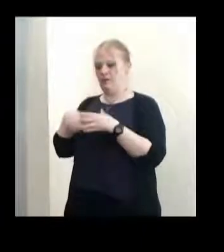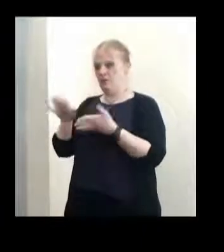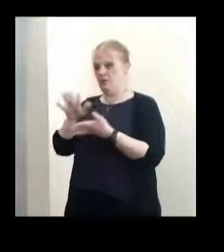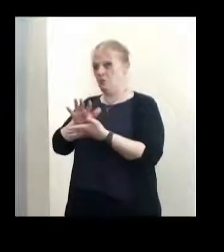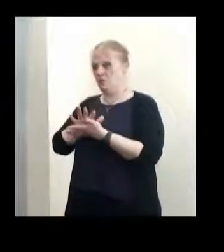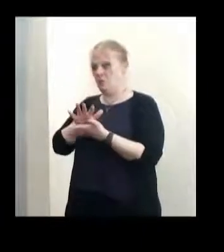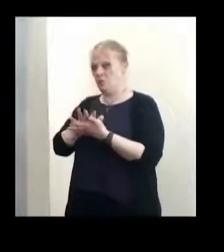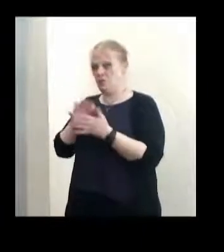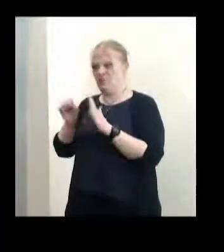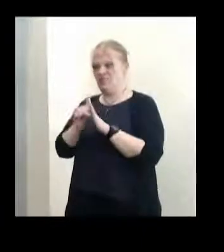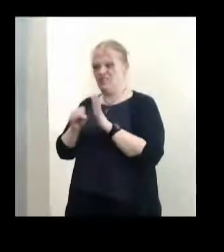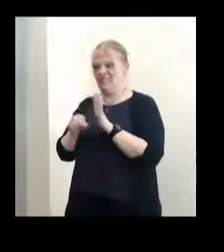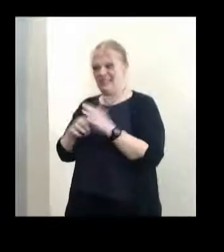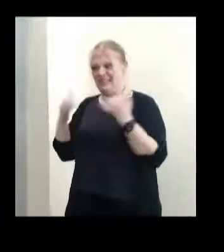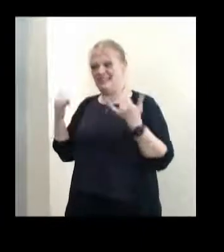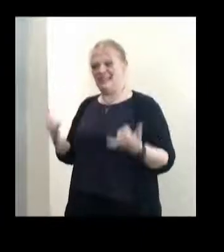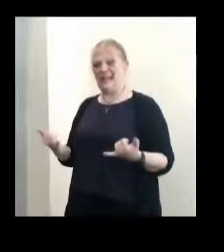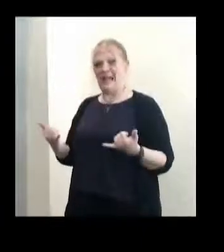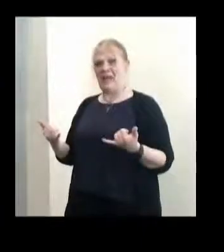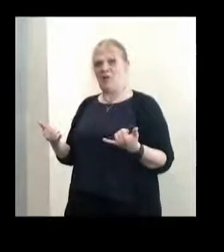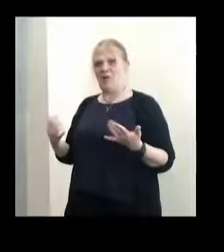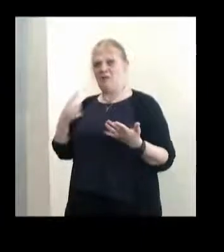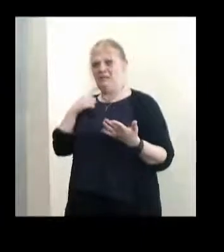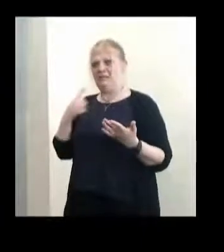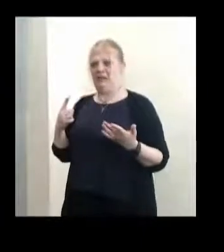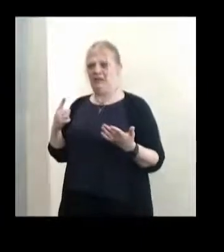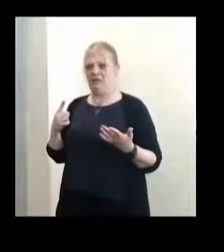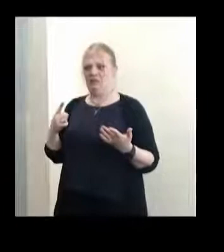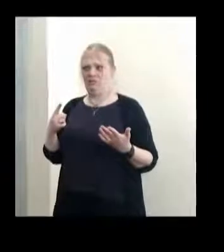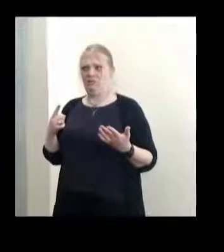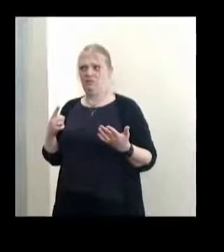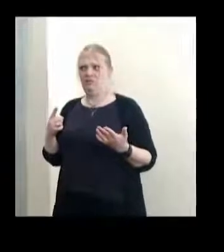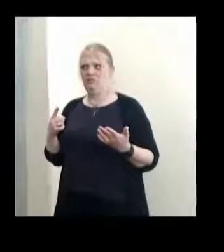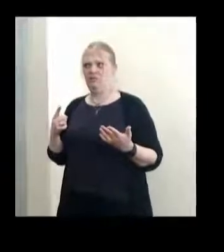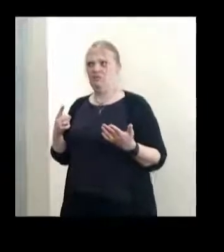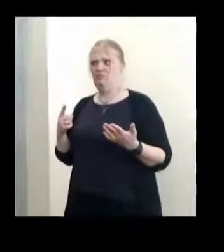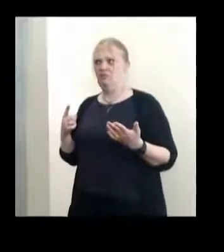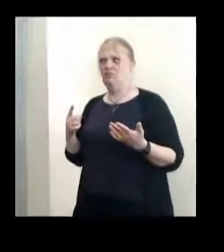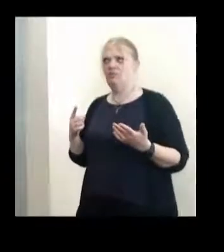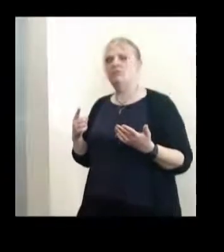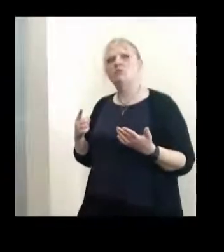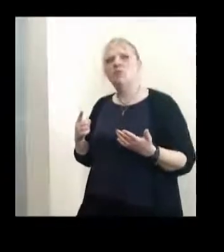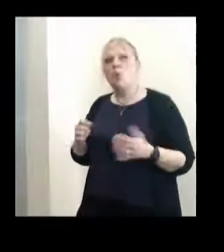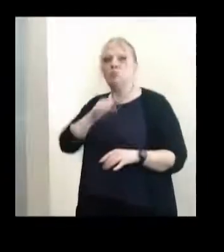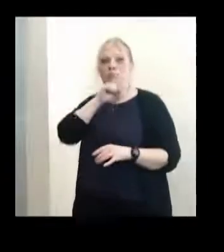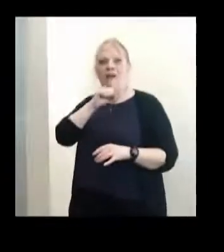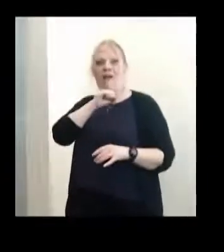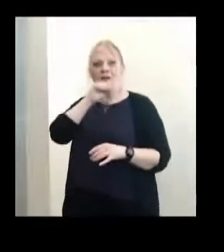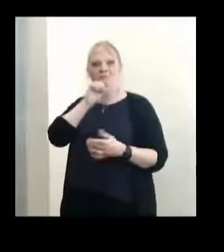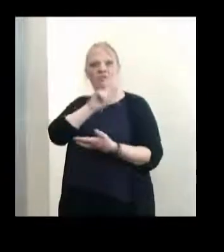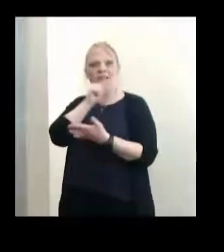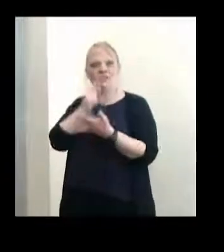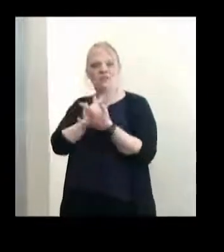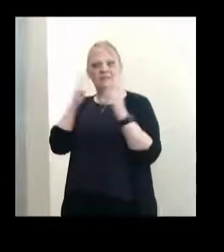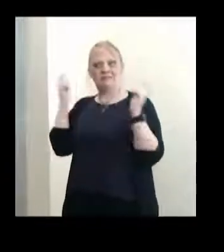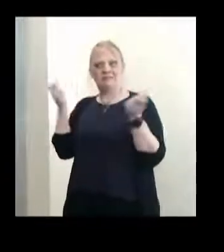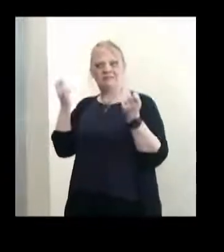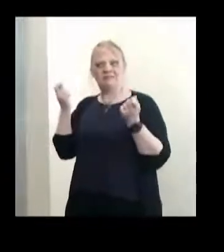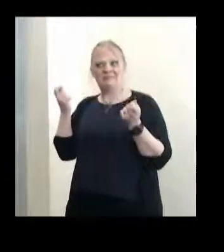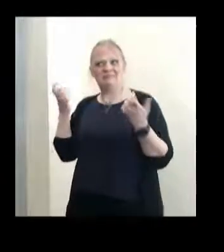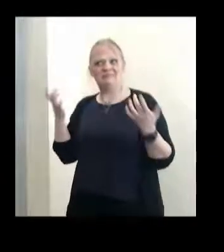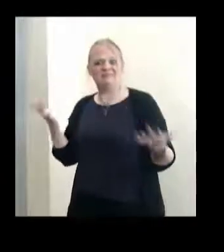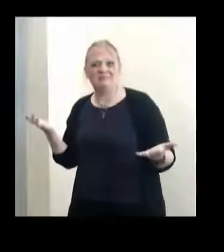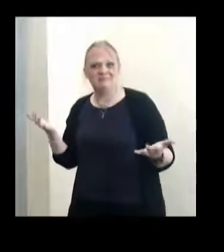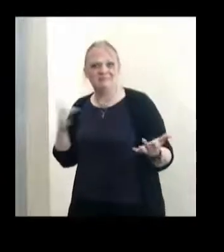state is now expanding and looking to hold proms and commencement ceremonies. Any concern